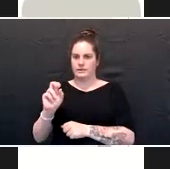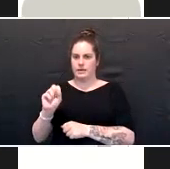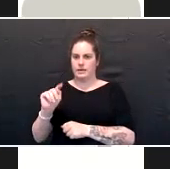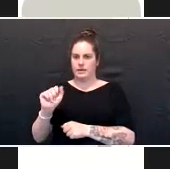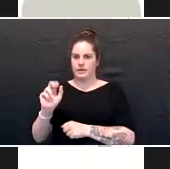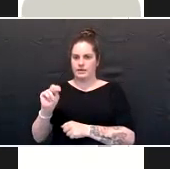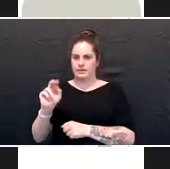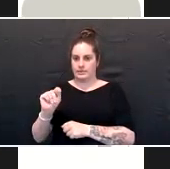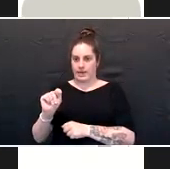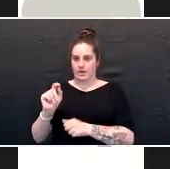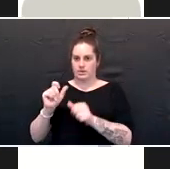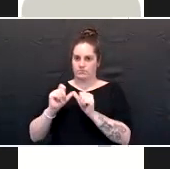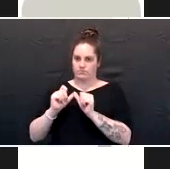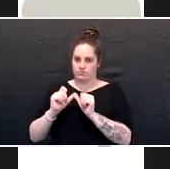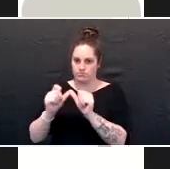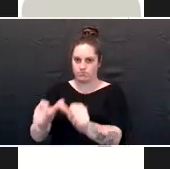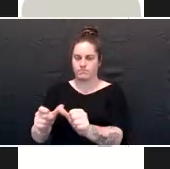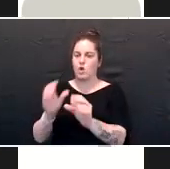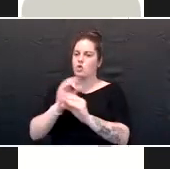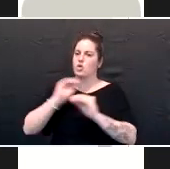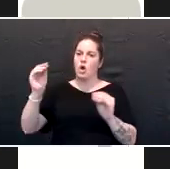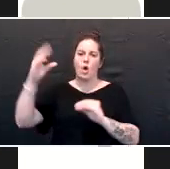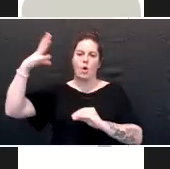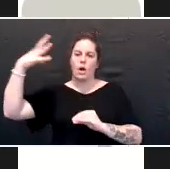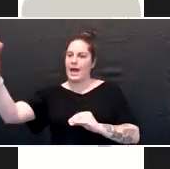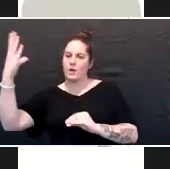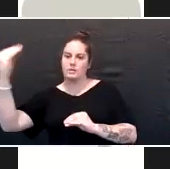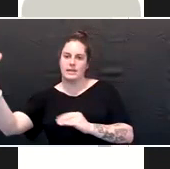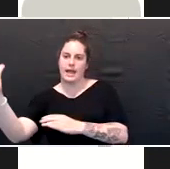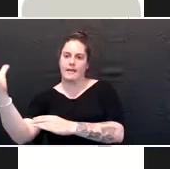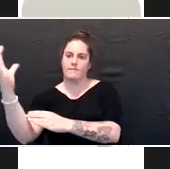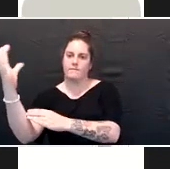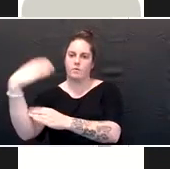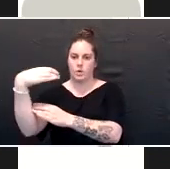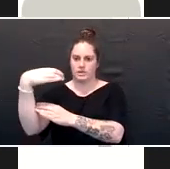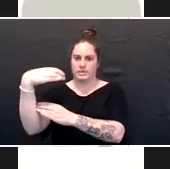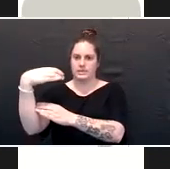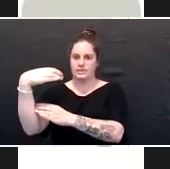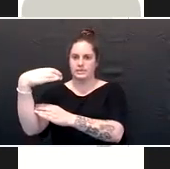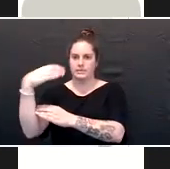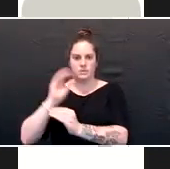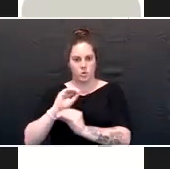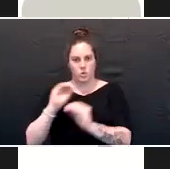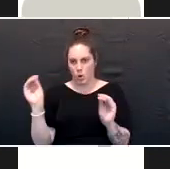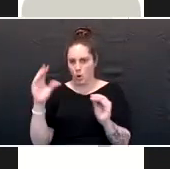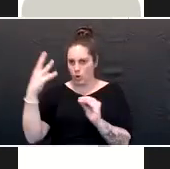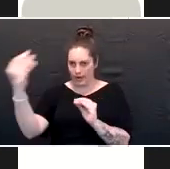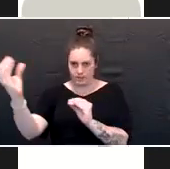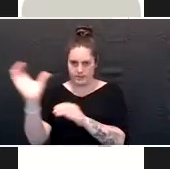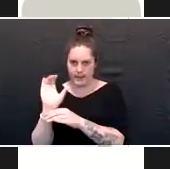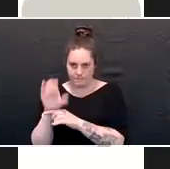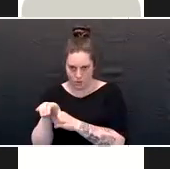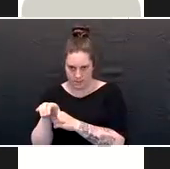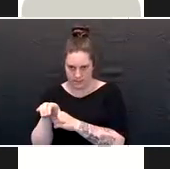system where there are no external forces impacting the system, within that